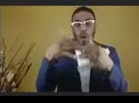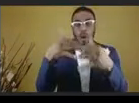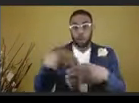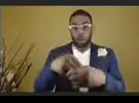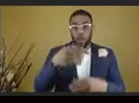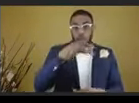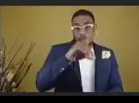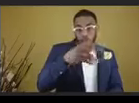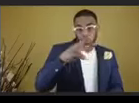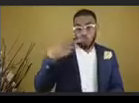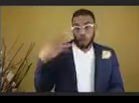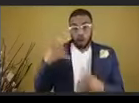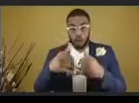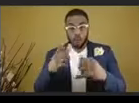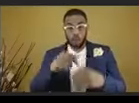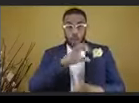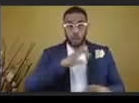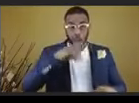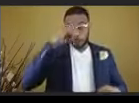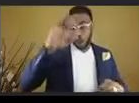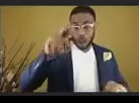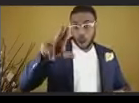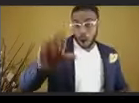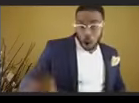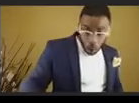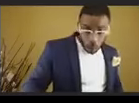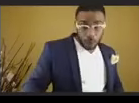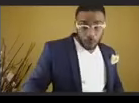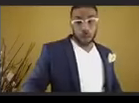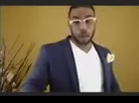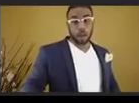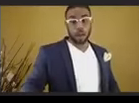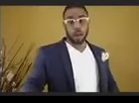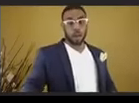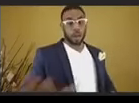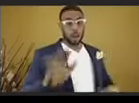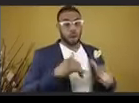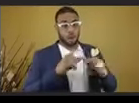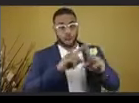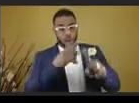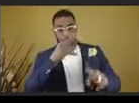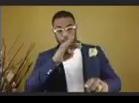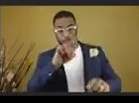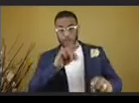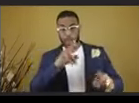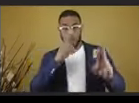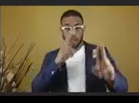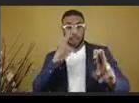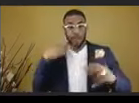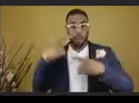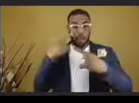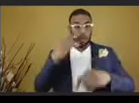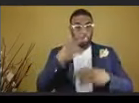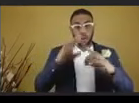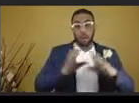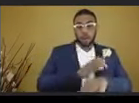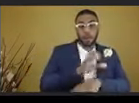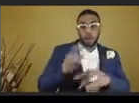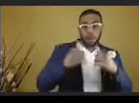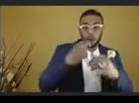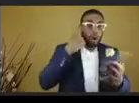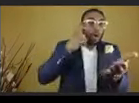Washington Award from the Congressional Black Caucus. He was also honored with the Mandela Legacy Hope Success and Empowerment Award in